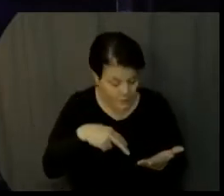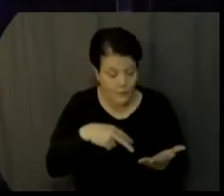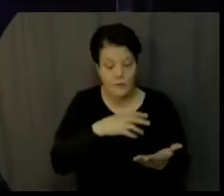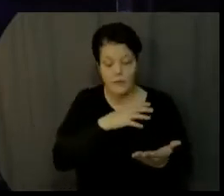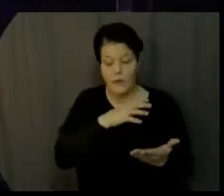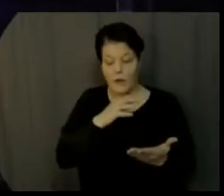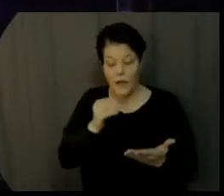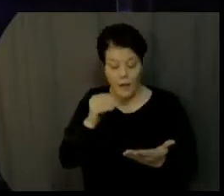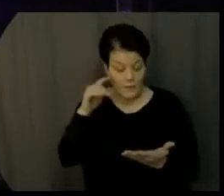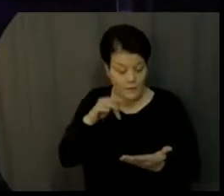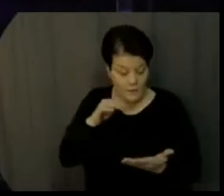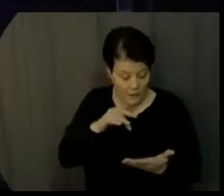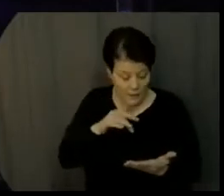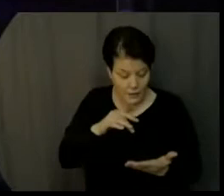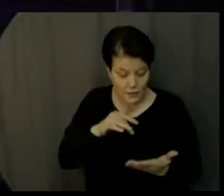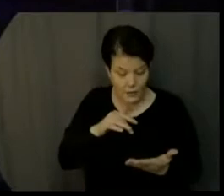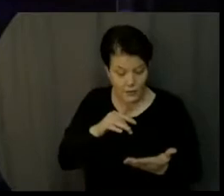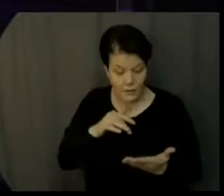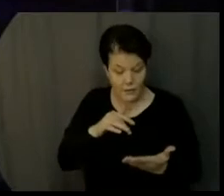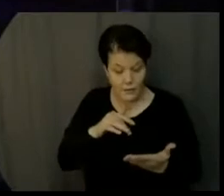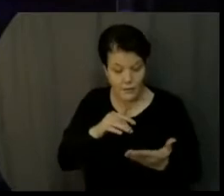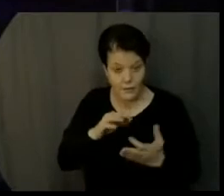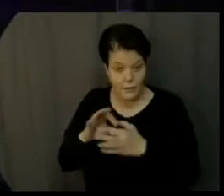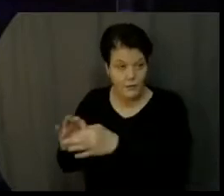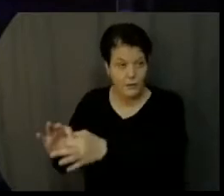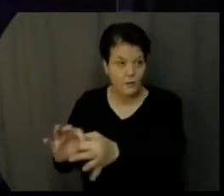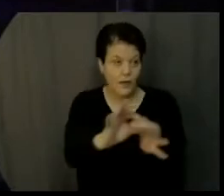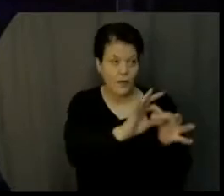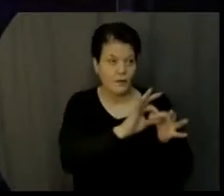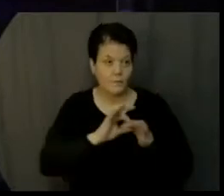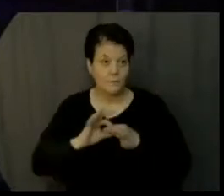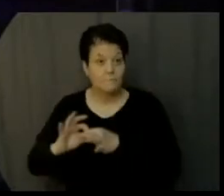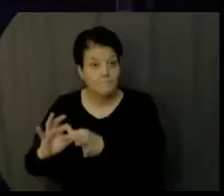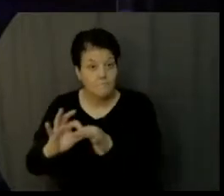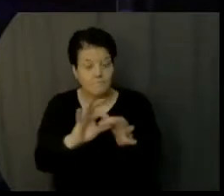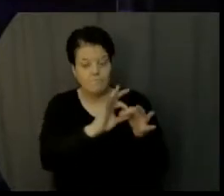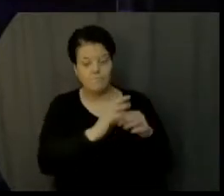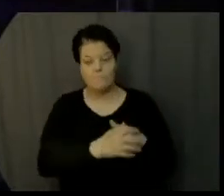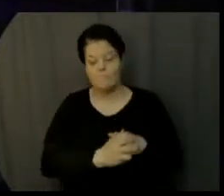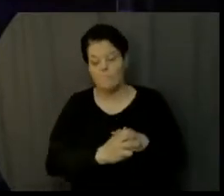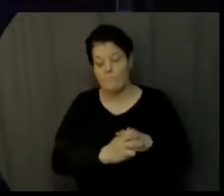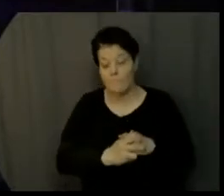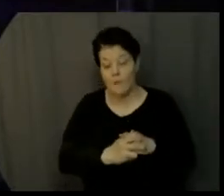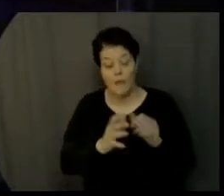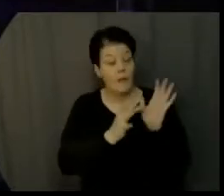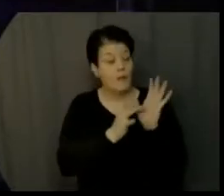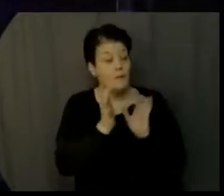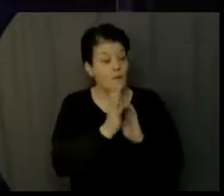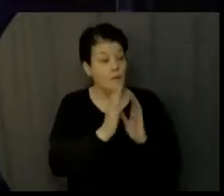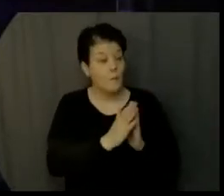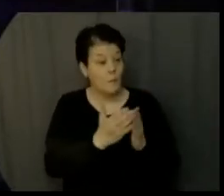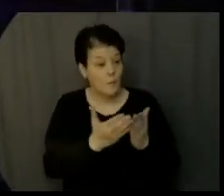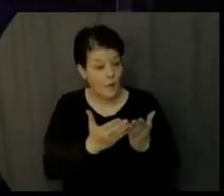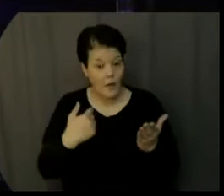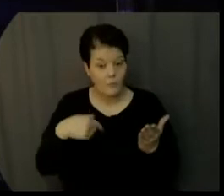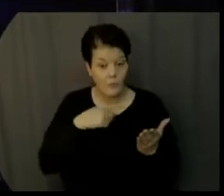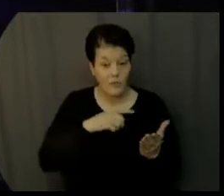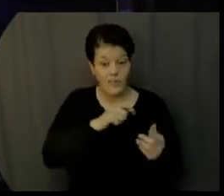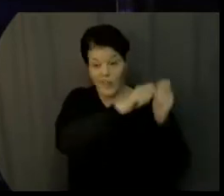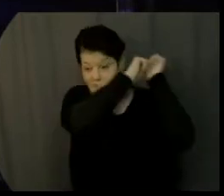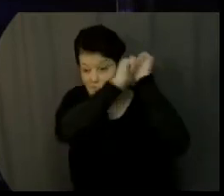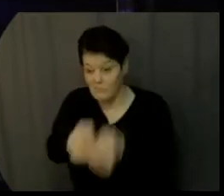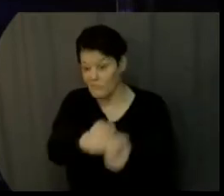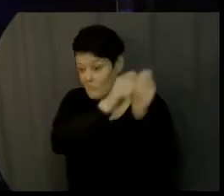not a tool that you use to hit someone over the head to make them, you know, filled with shame or guilt. This is something that is